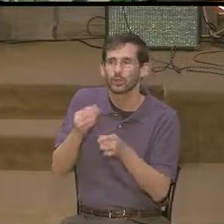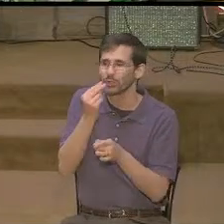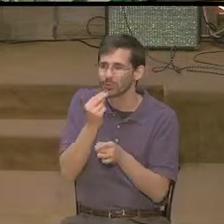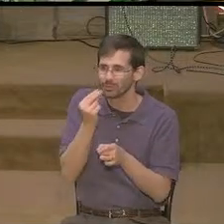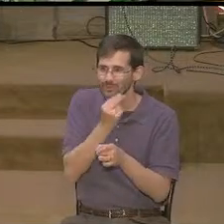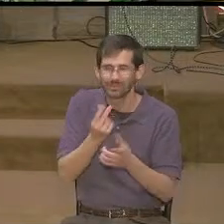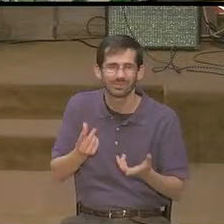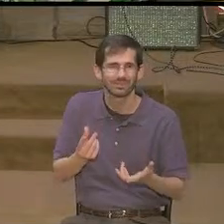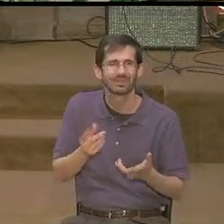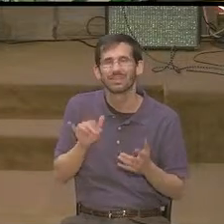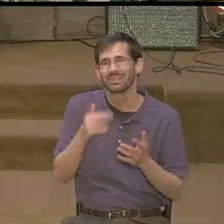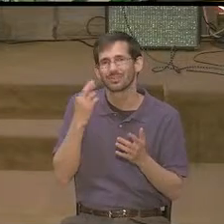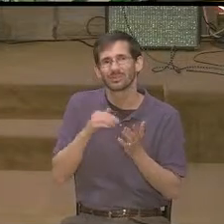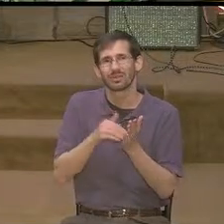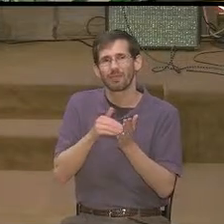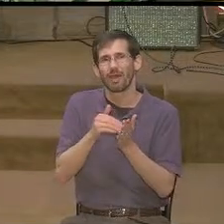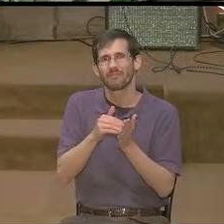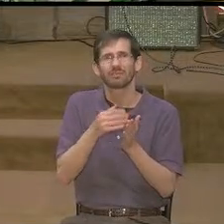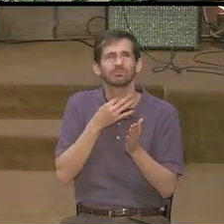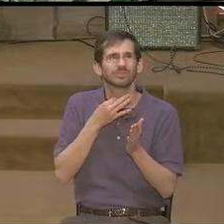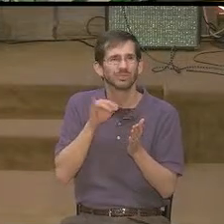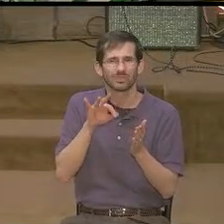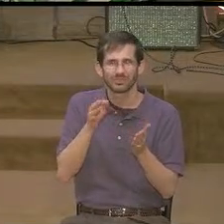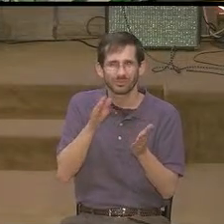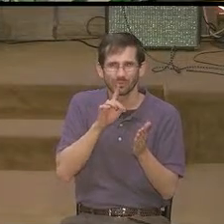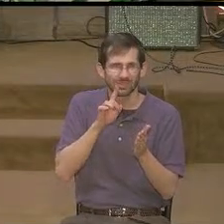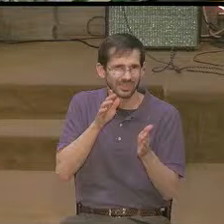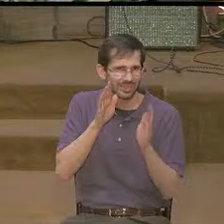I tell you often, I wonder if you're hearing me.